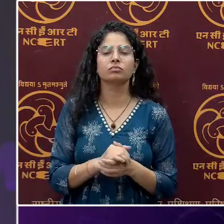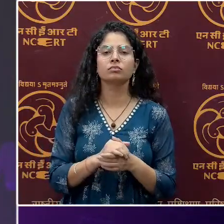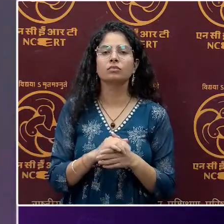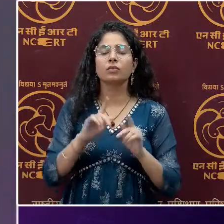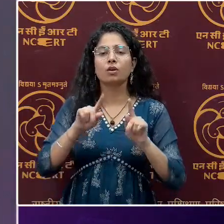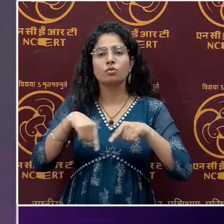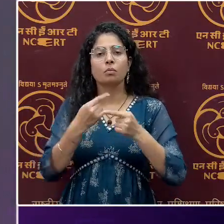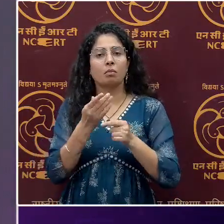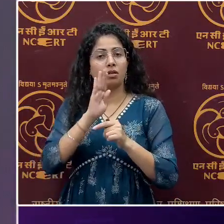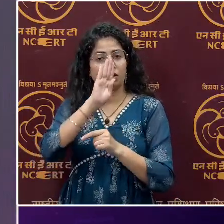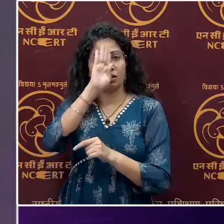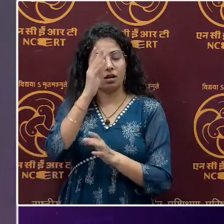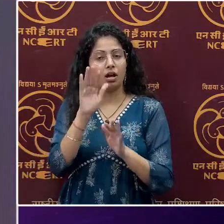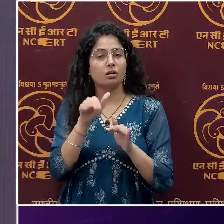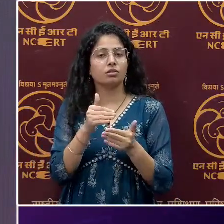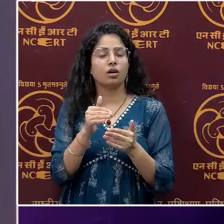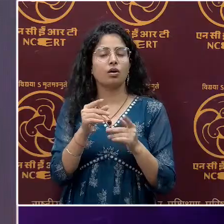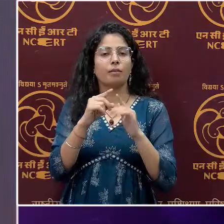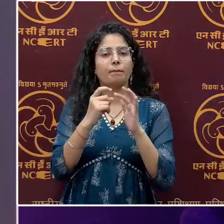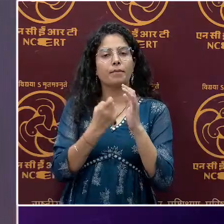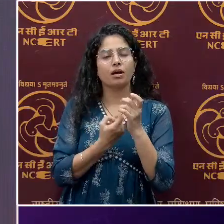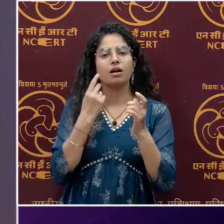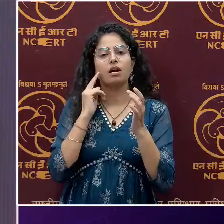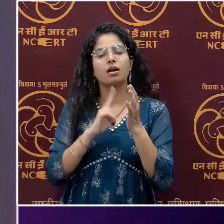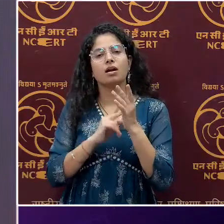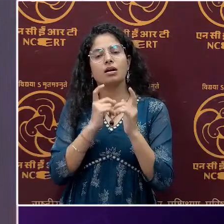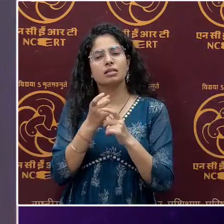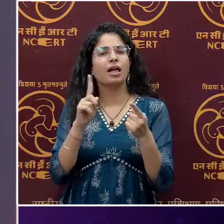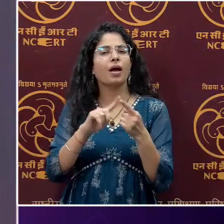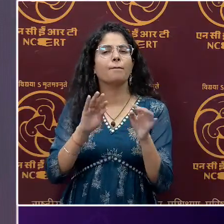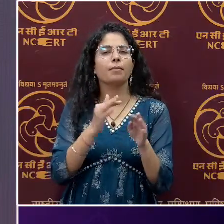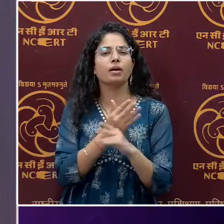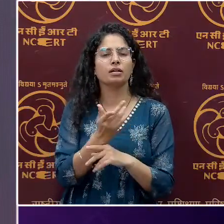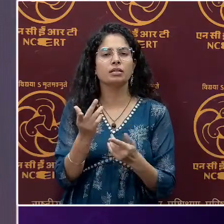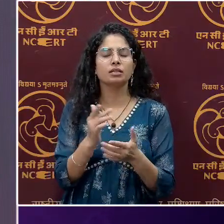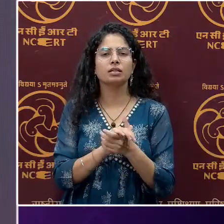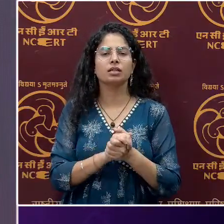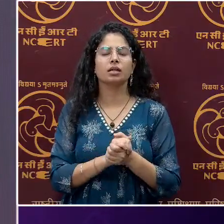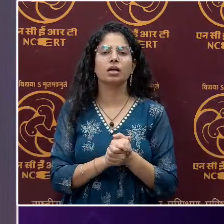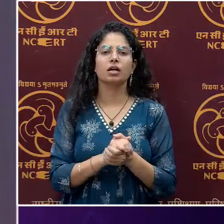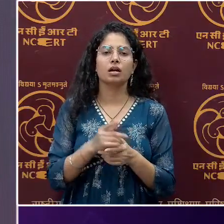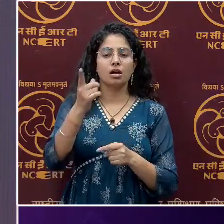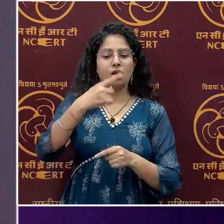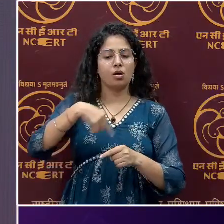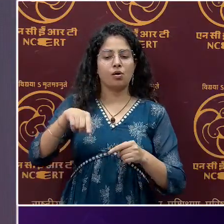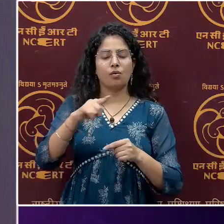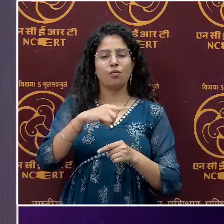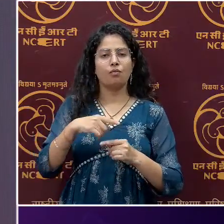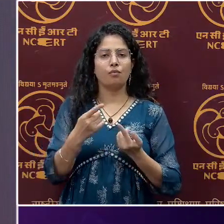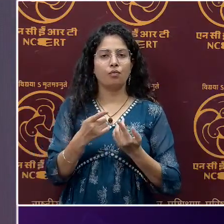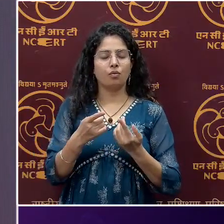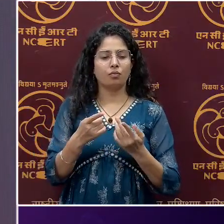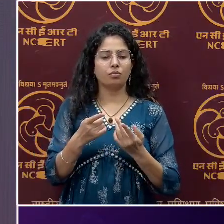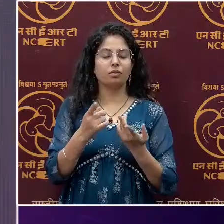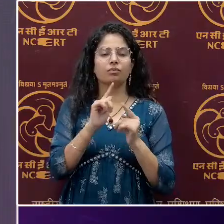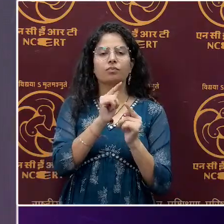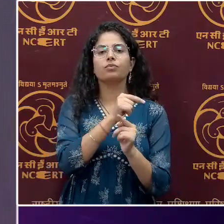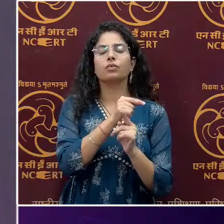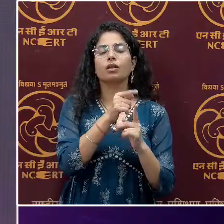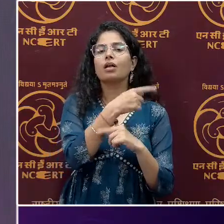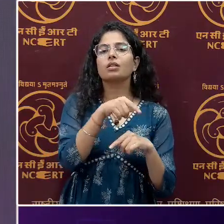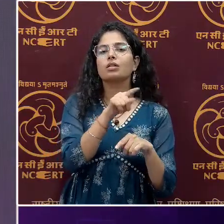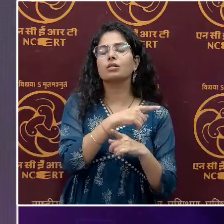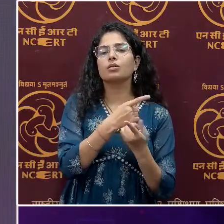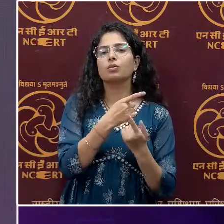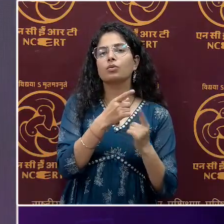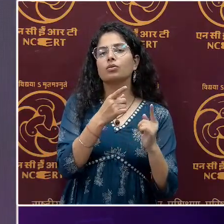and princes everywhere. So what happened, it's all greed that divide us. If it belonged